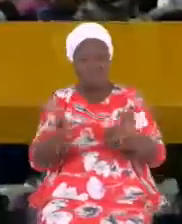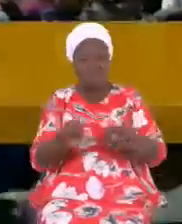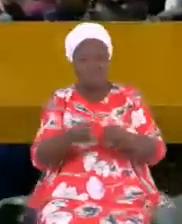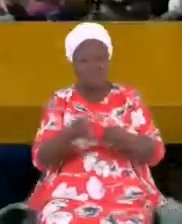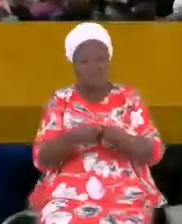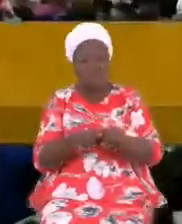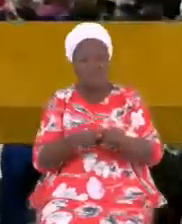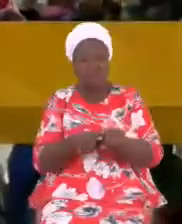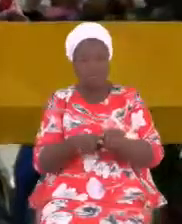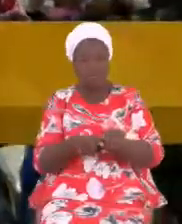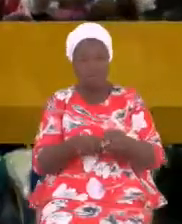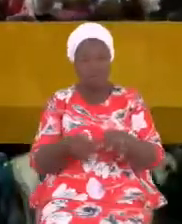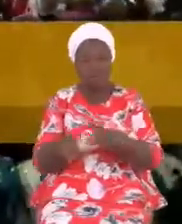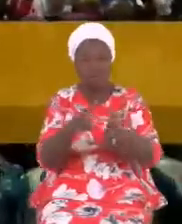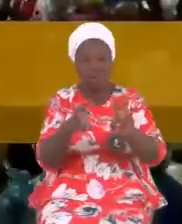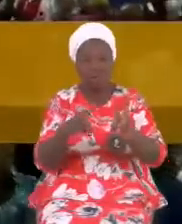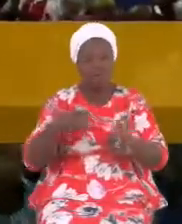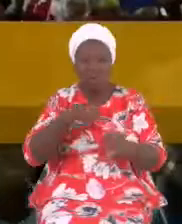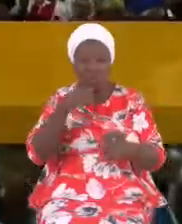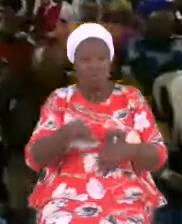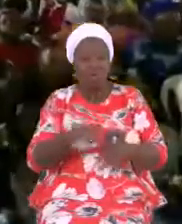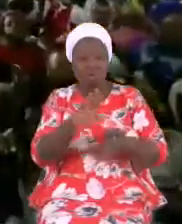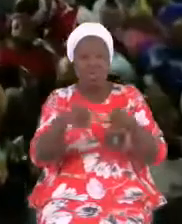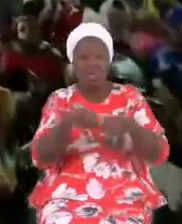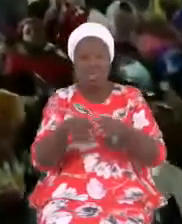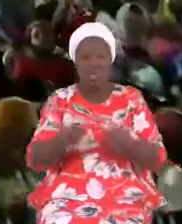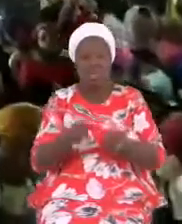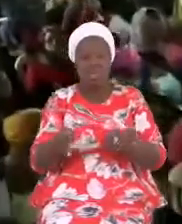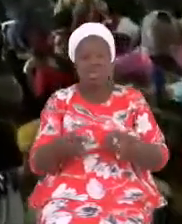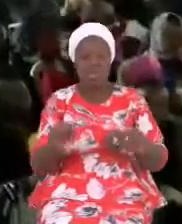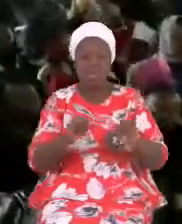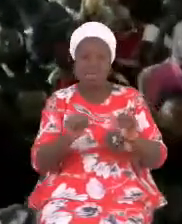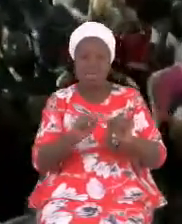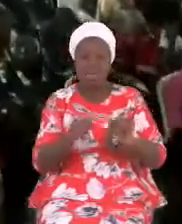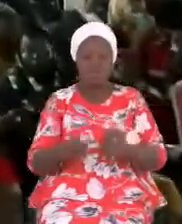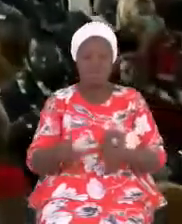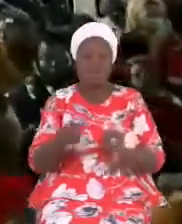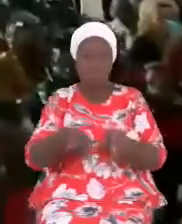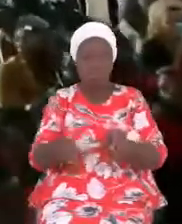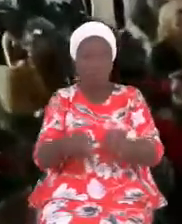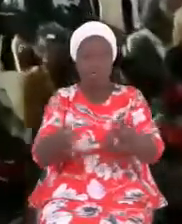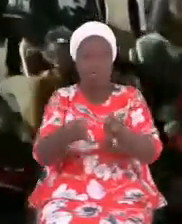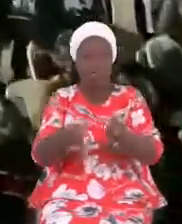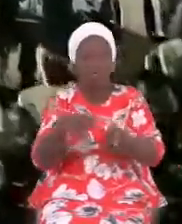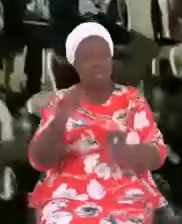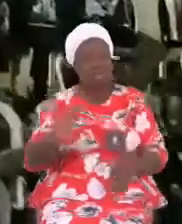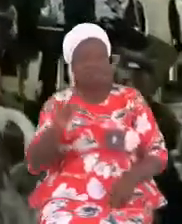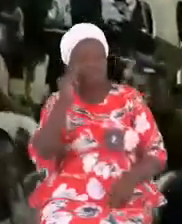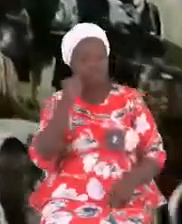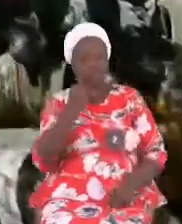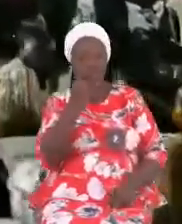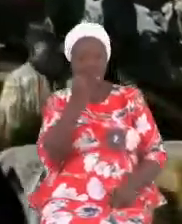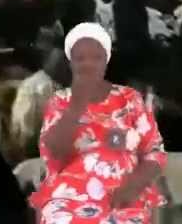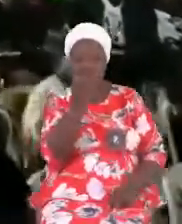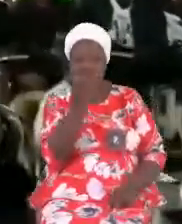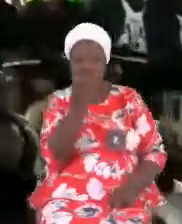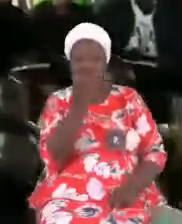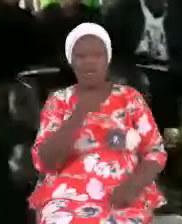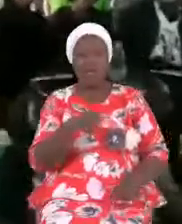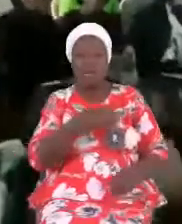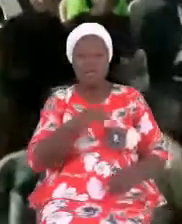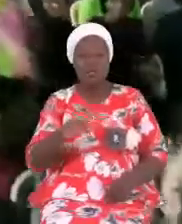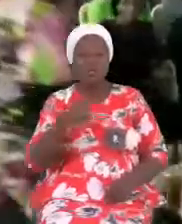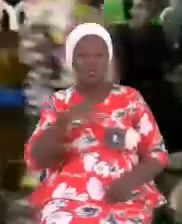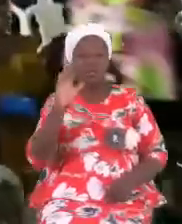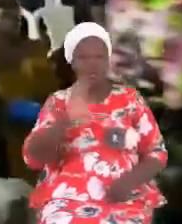same path. The children of God, those who are saved, those who are washed in the blood of the Lamb, they're